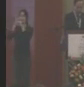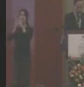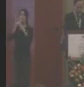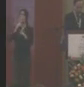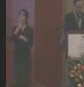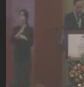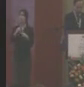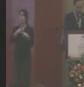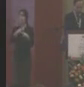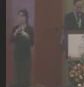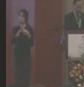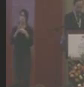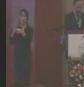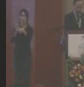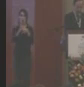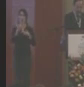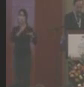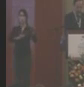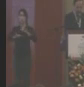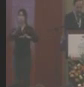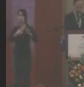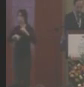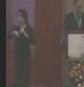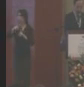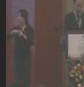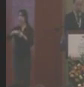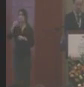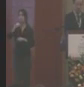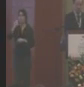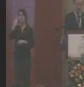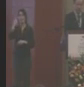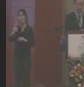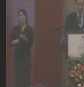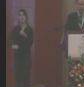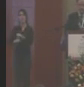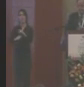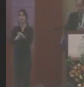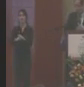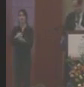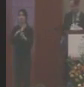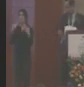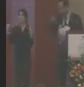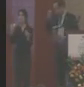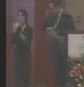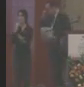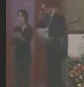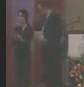for which we are willing to actively collaborate. Thank you.